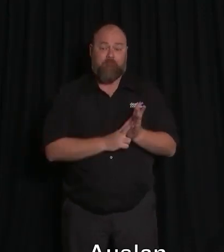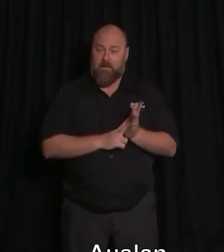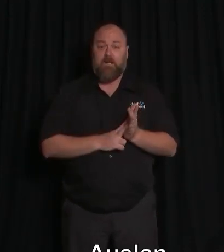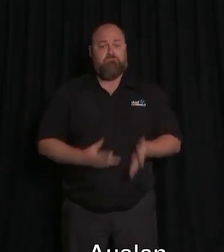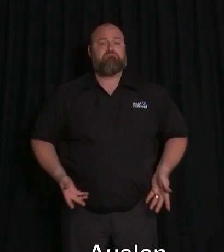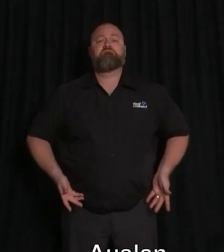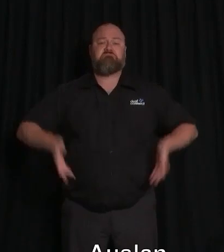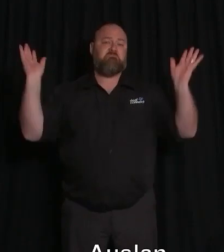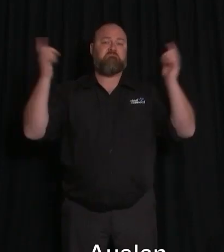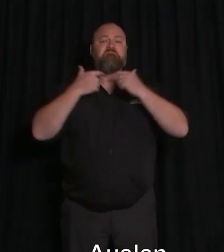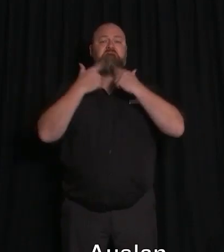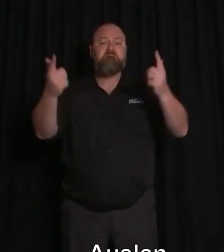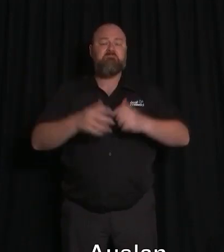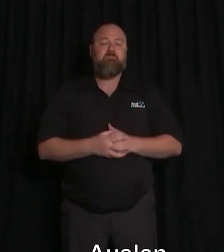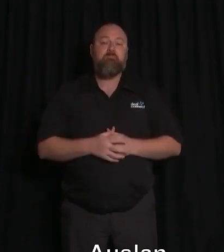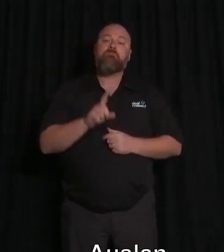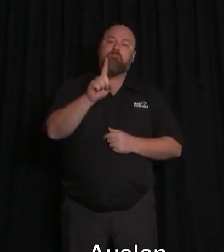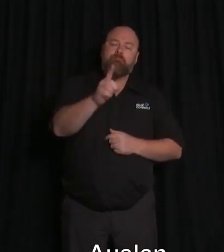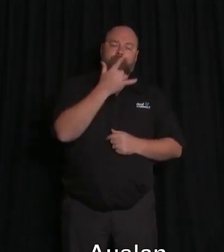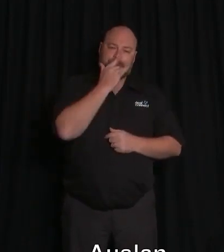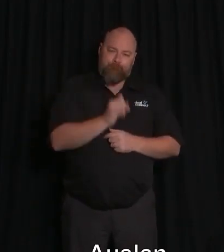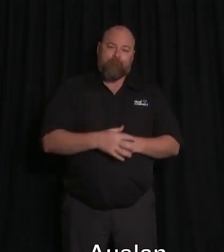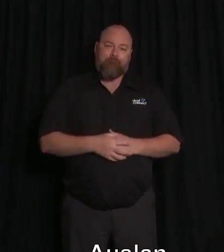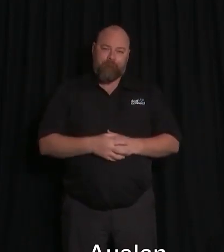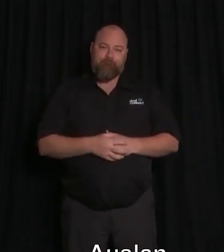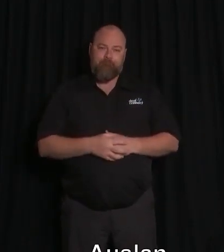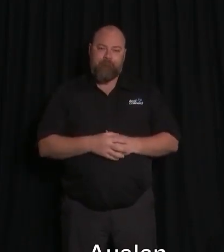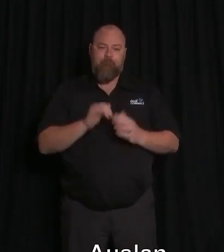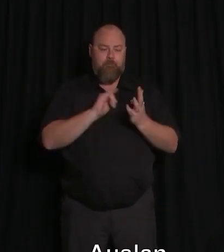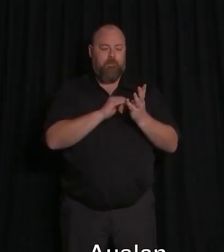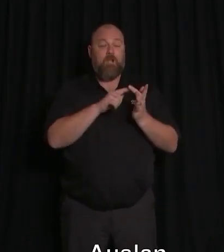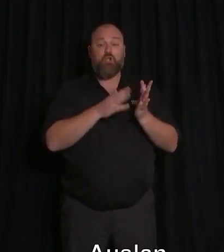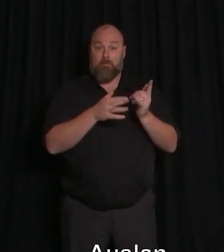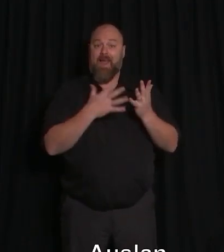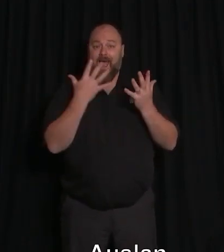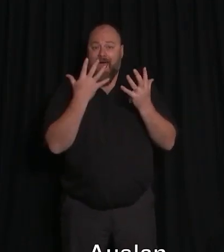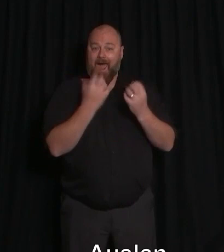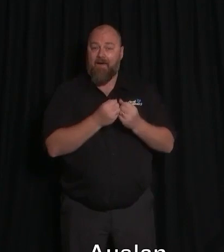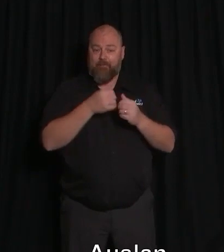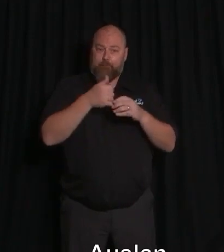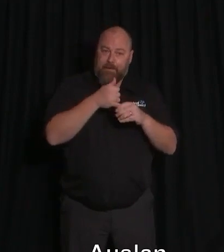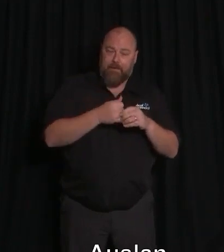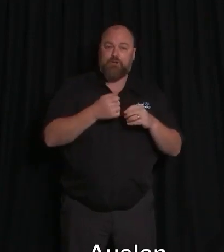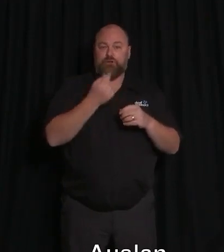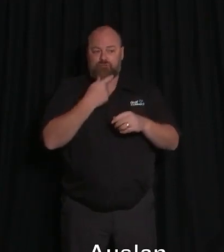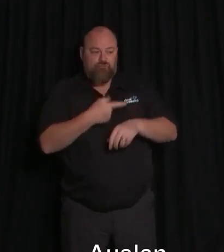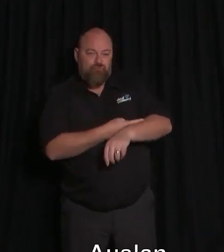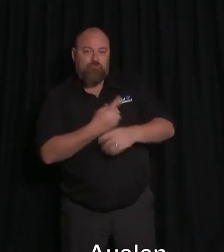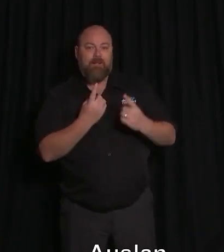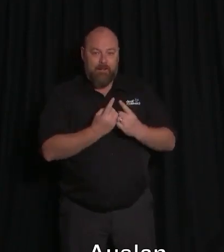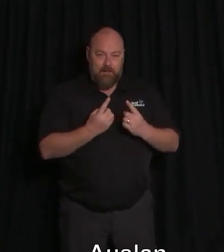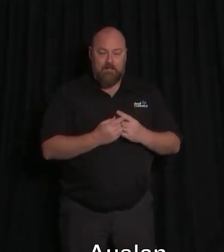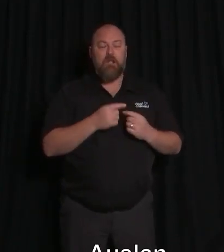sadly, Simon was started early on treatment. He started with monotherapy, progressed